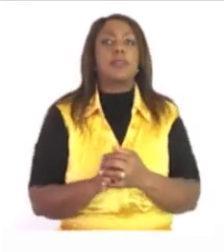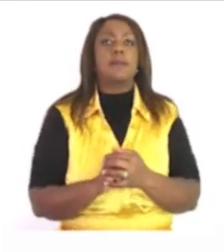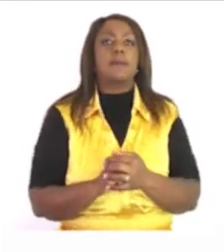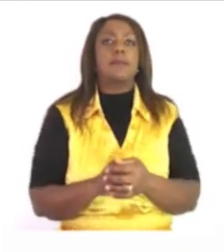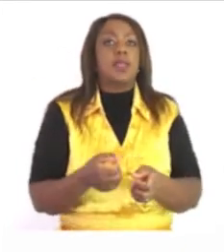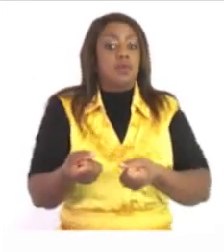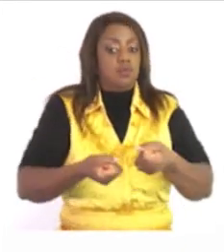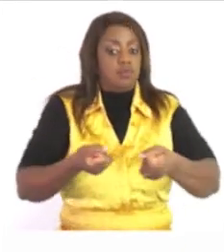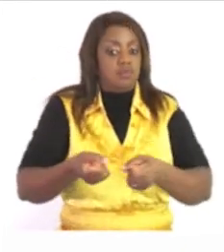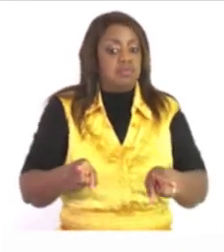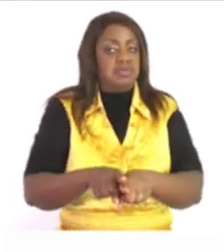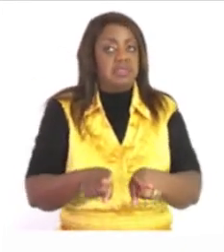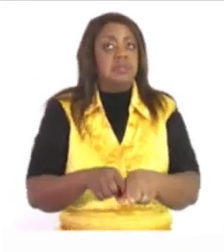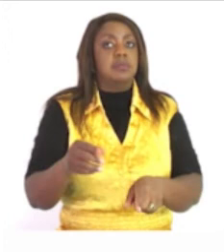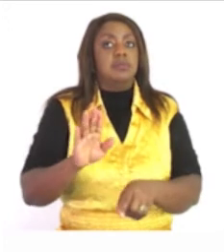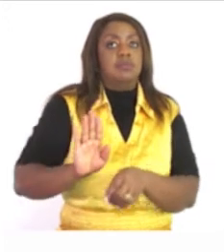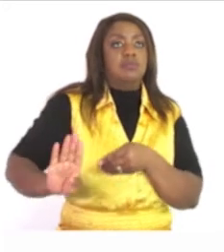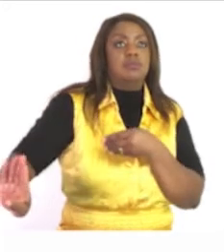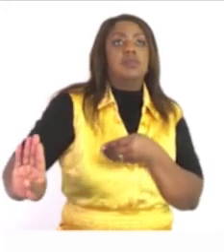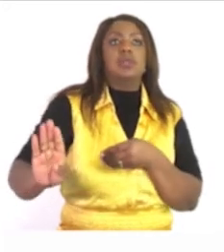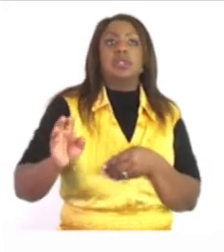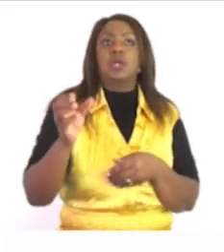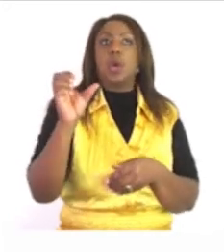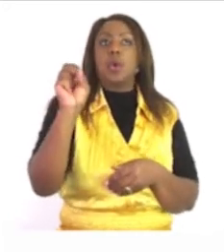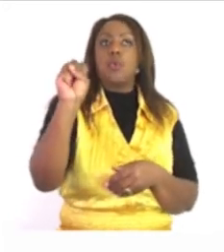wherever. Avoid smoke of any kind.